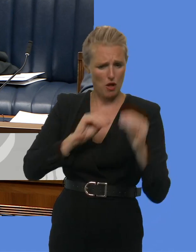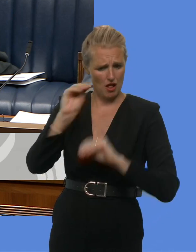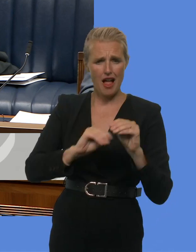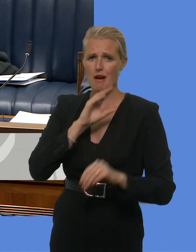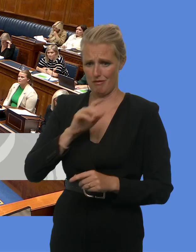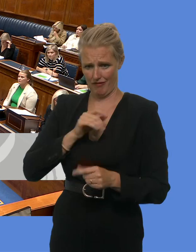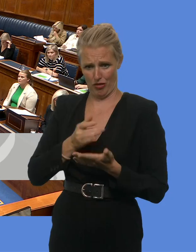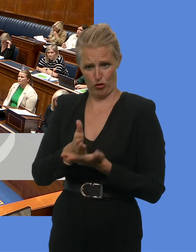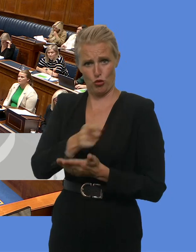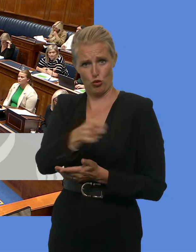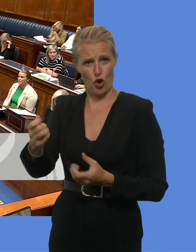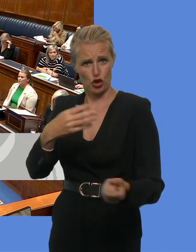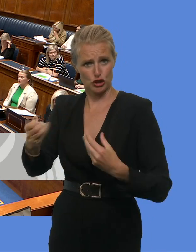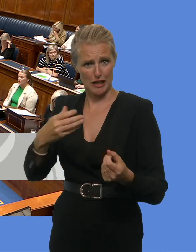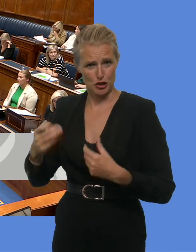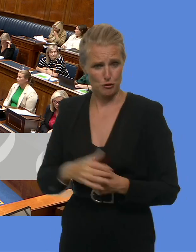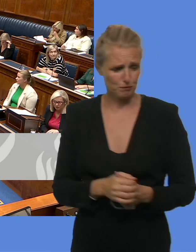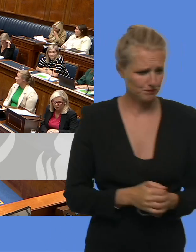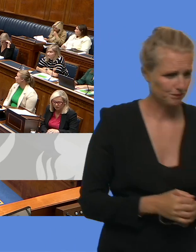process. Michelle Guy.